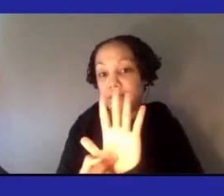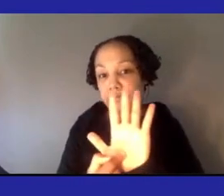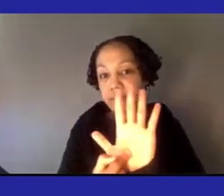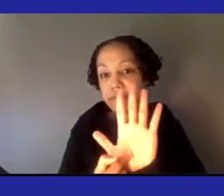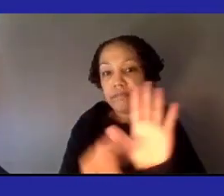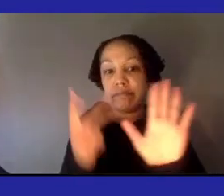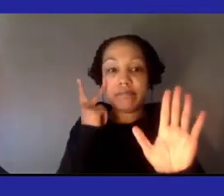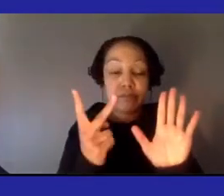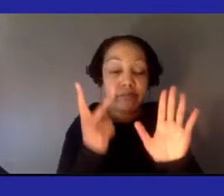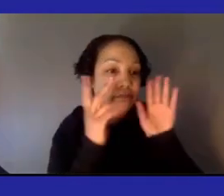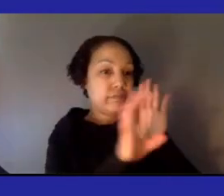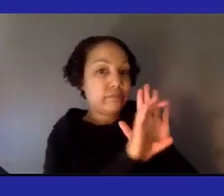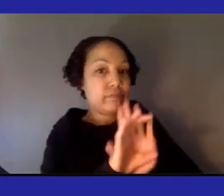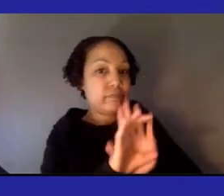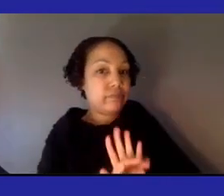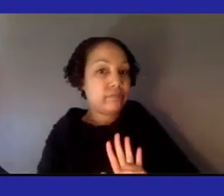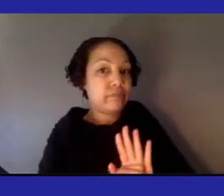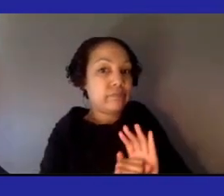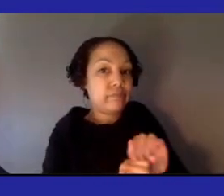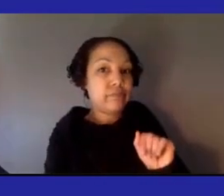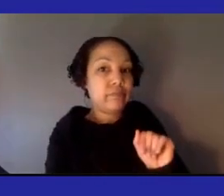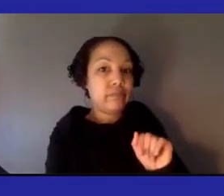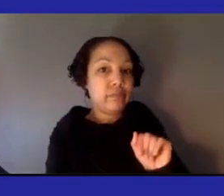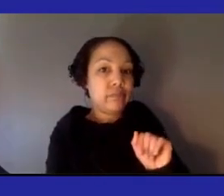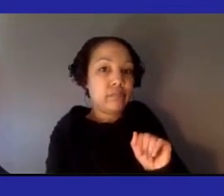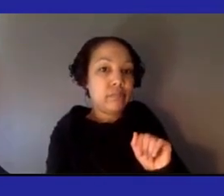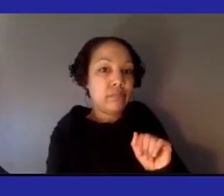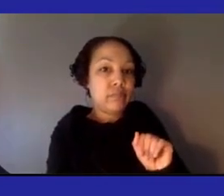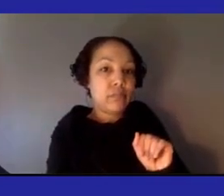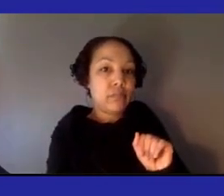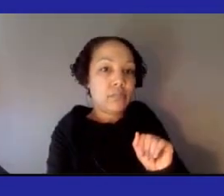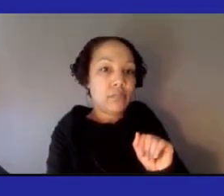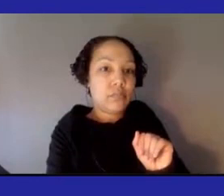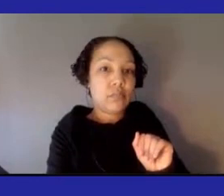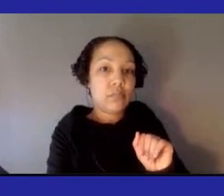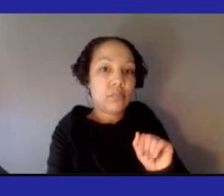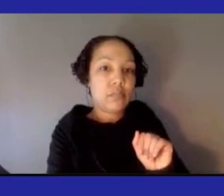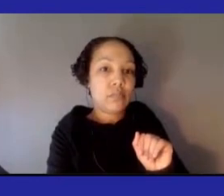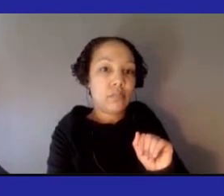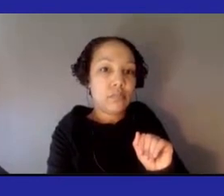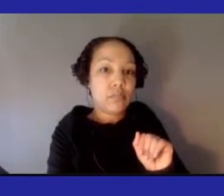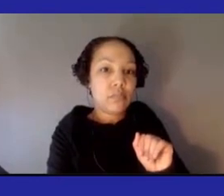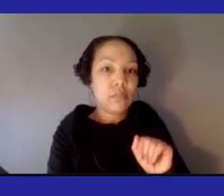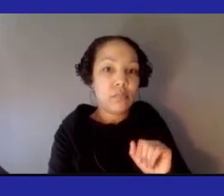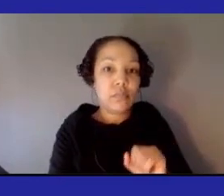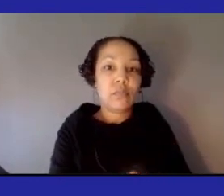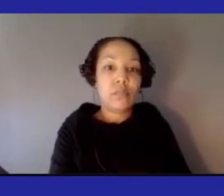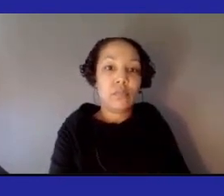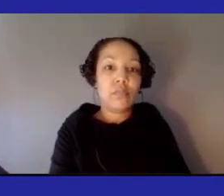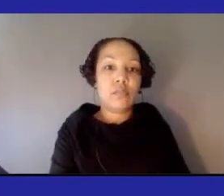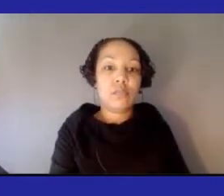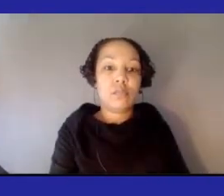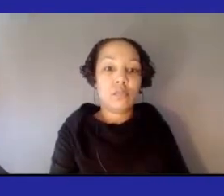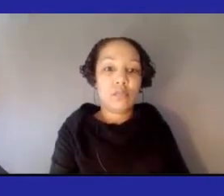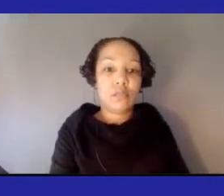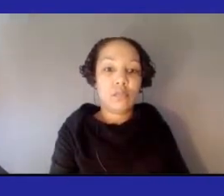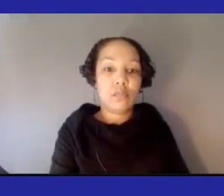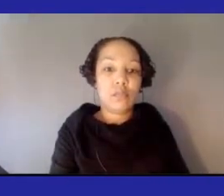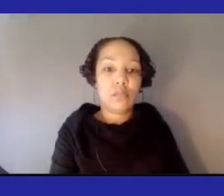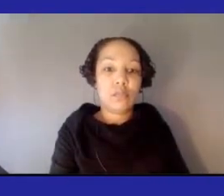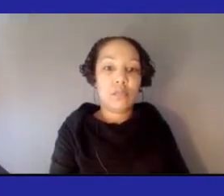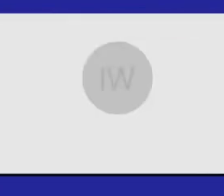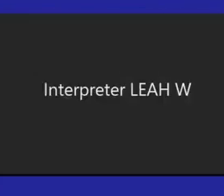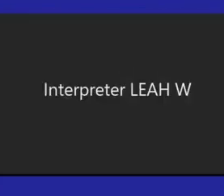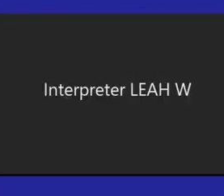renderings of axonometric views. So while we studied with the initial architect that helped us with the design build scoping